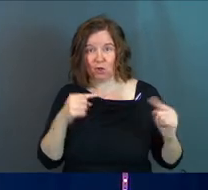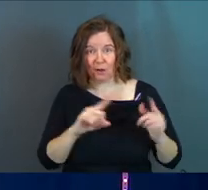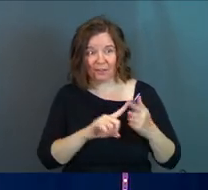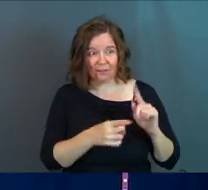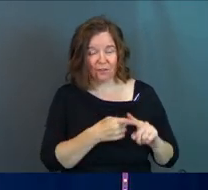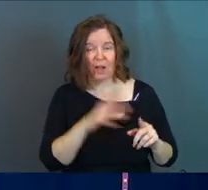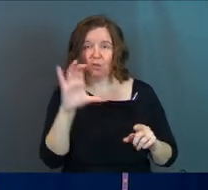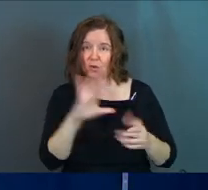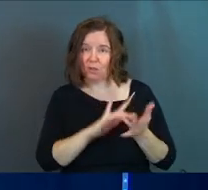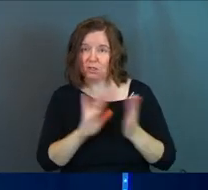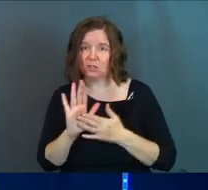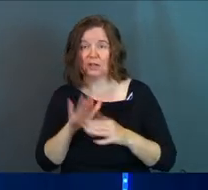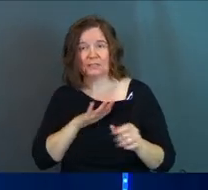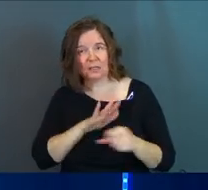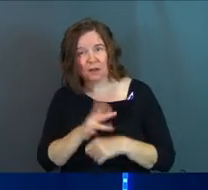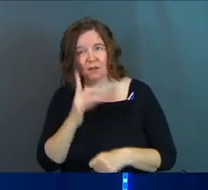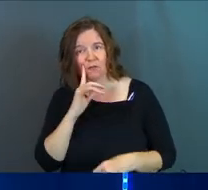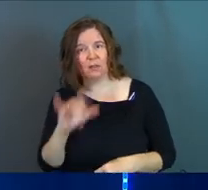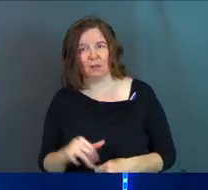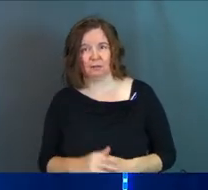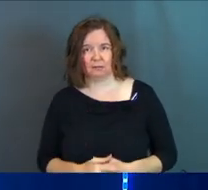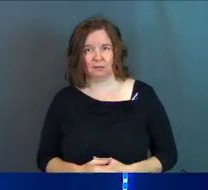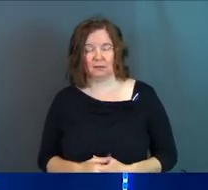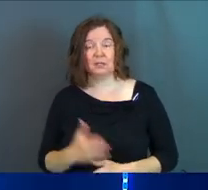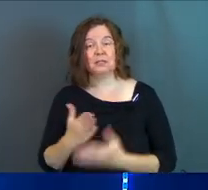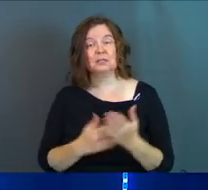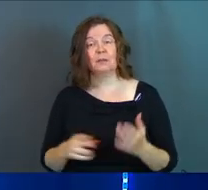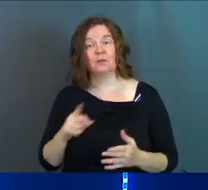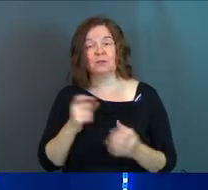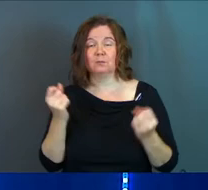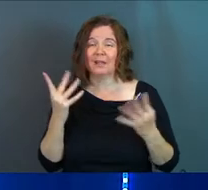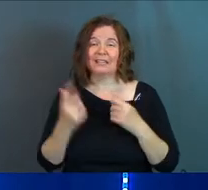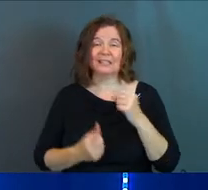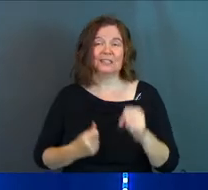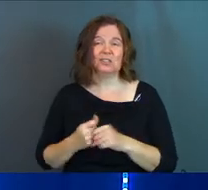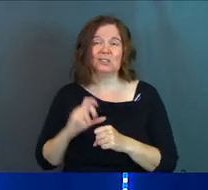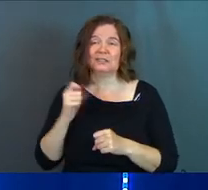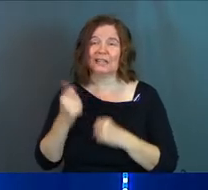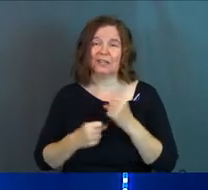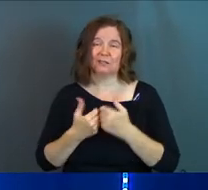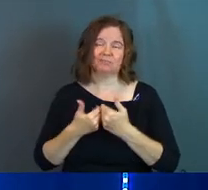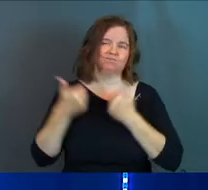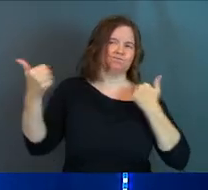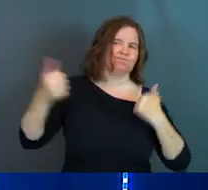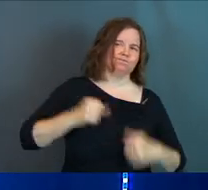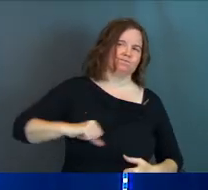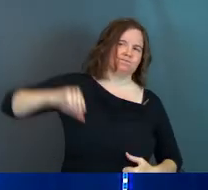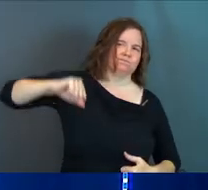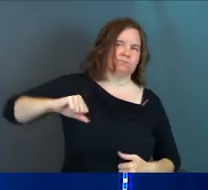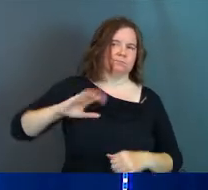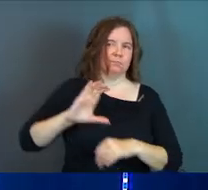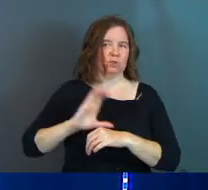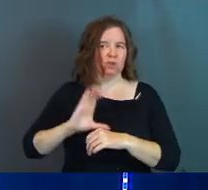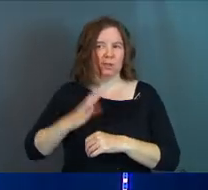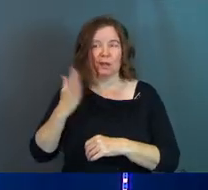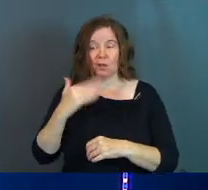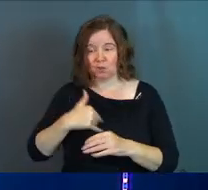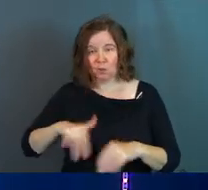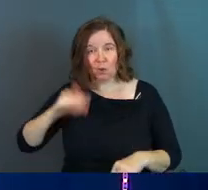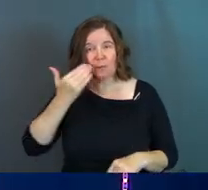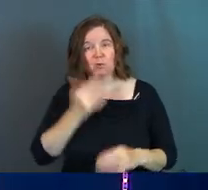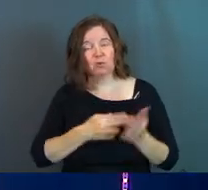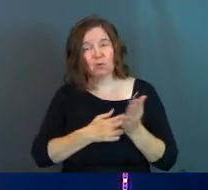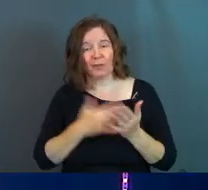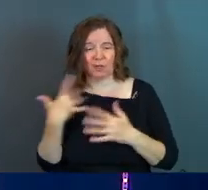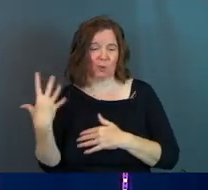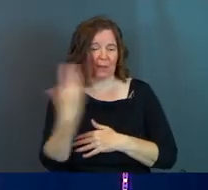The cross of Jesus Christ is enough for that. Some of you spent years, even decades, away from God and away from church. You grew up and you knew the truth,